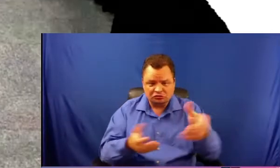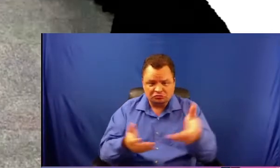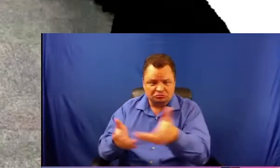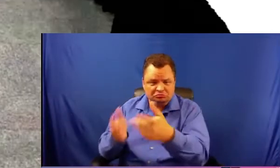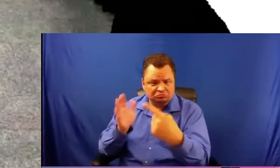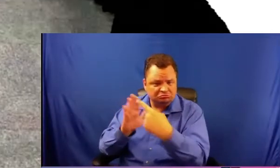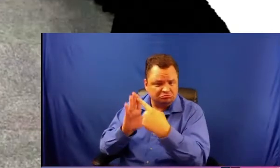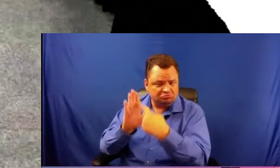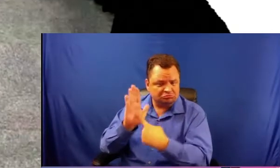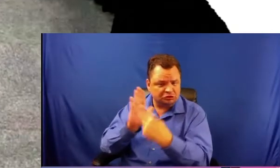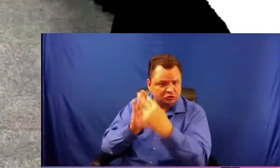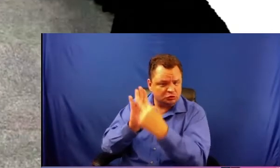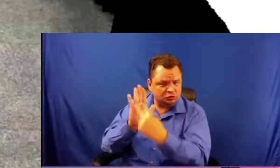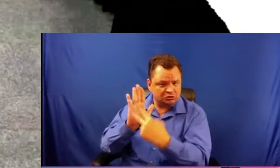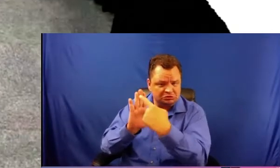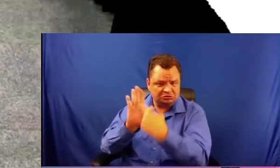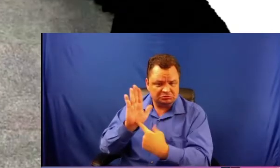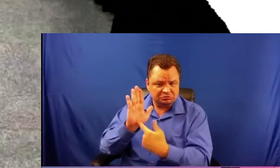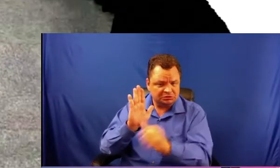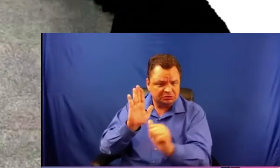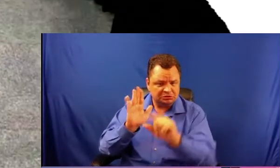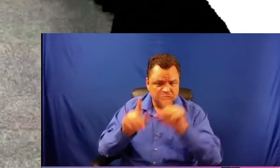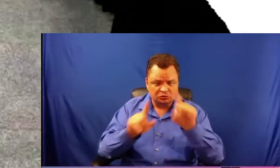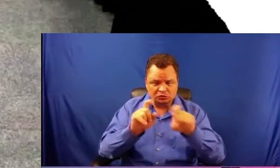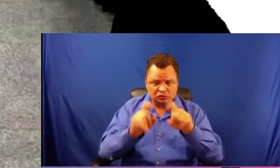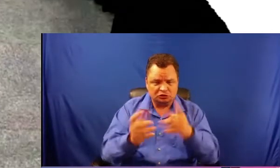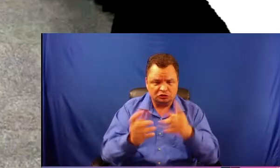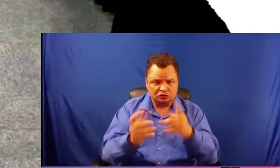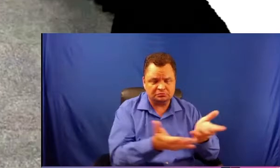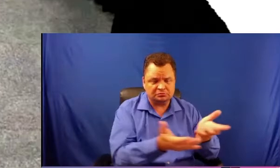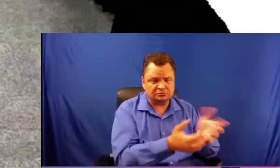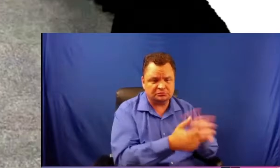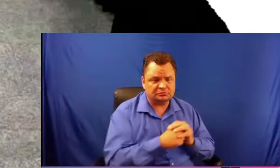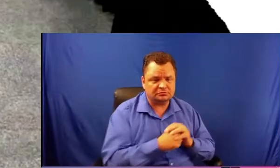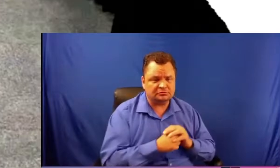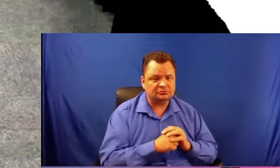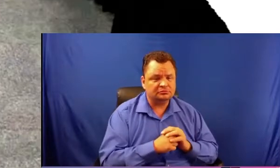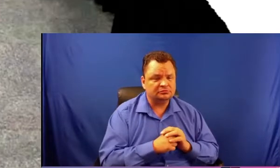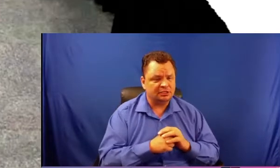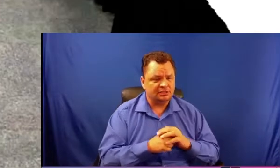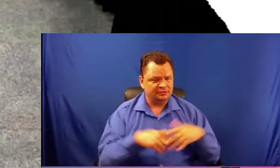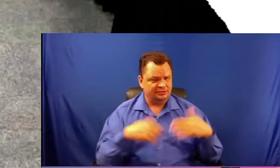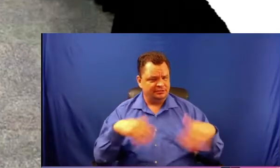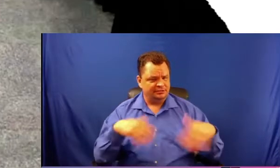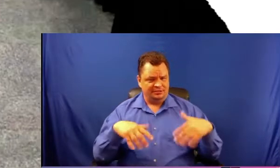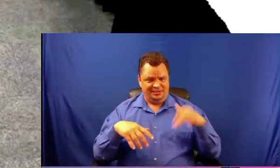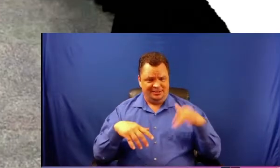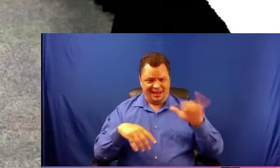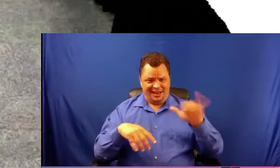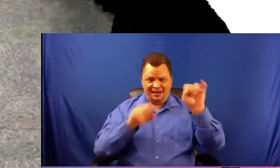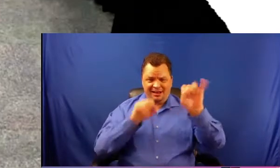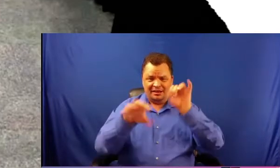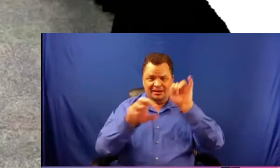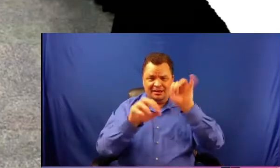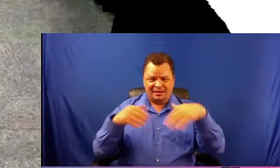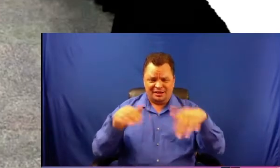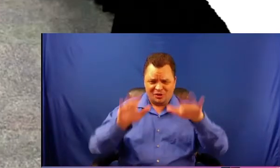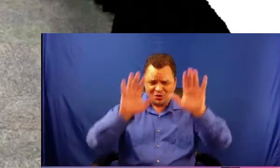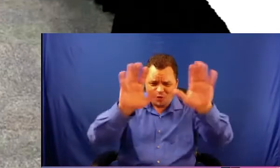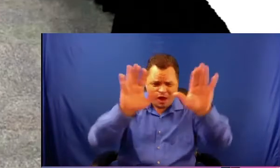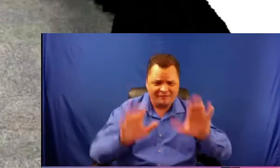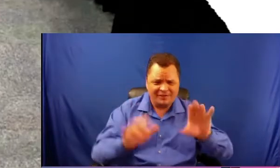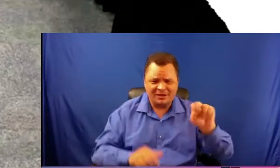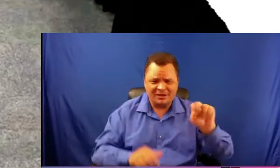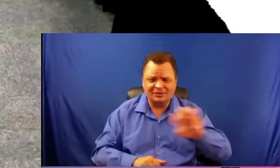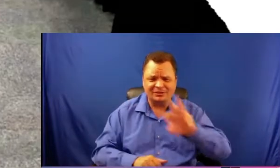Any comments, Susan, about this? This is great news. I mean, this is wonderful. This provides the oomph